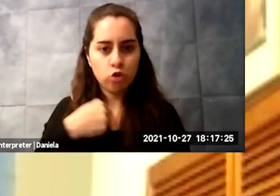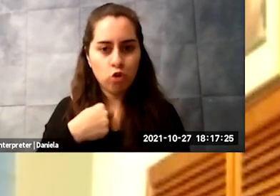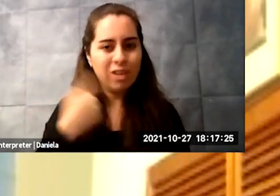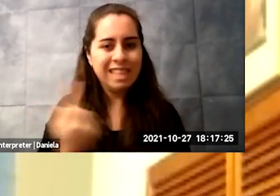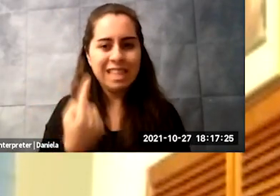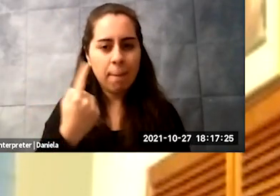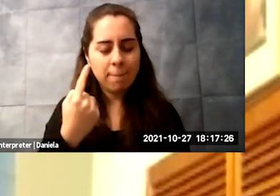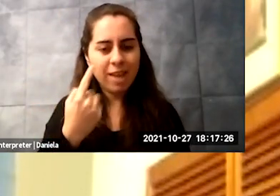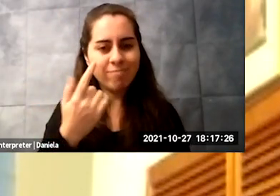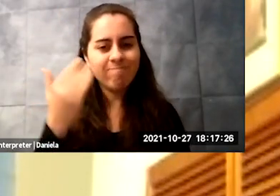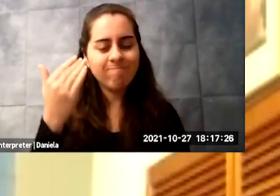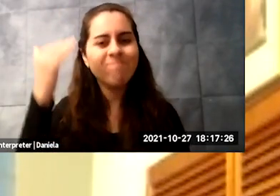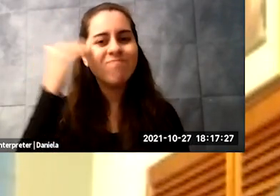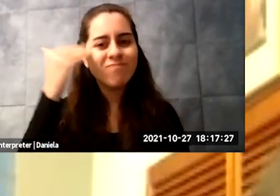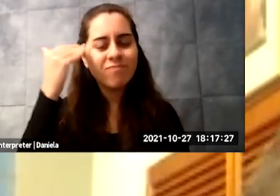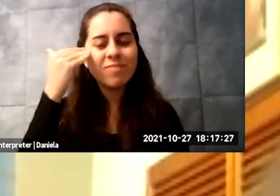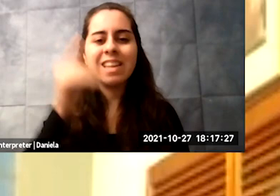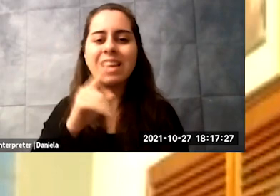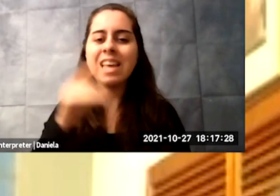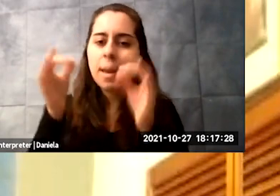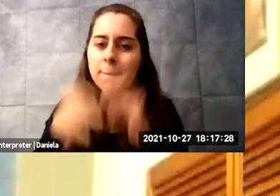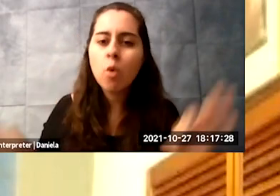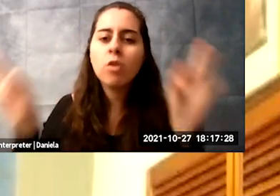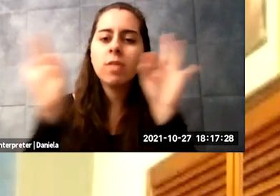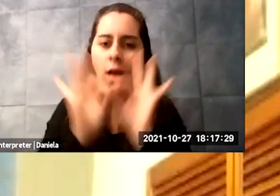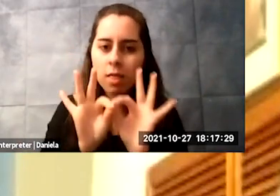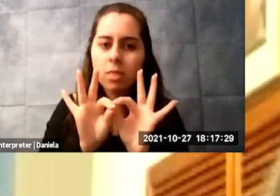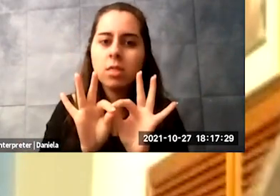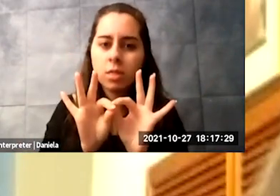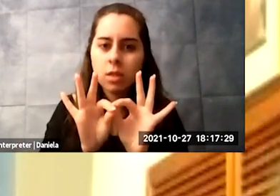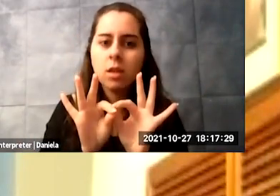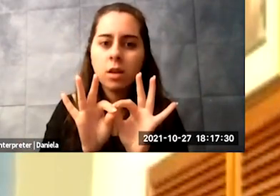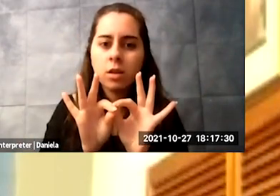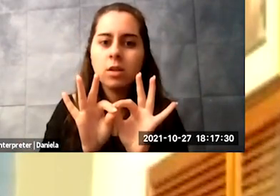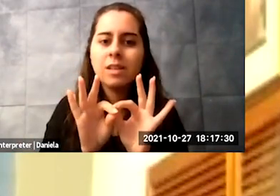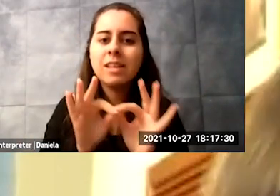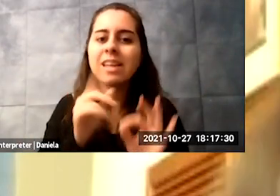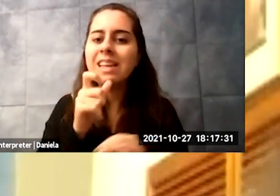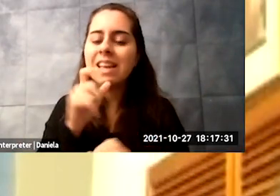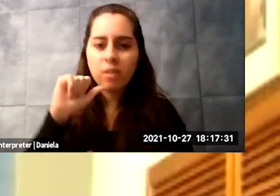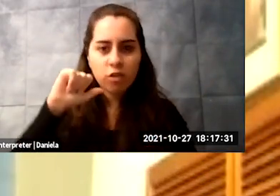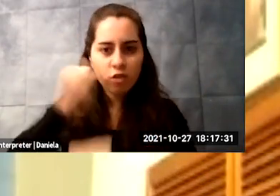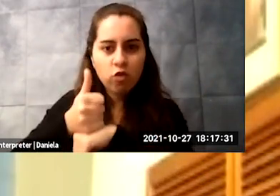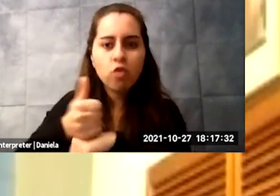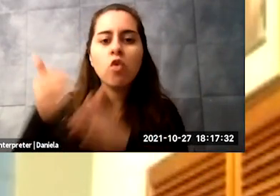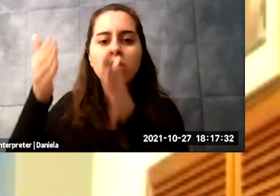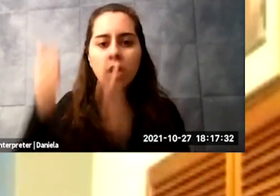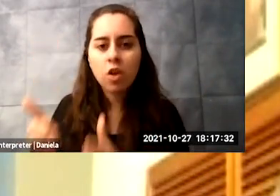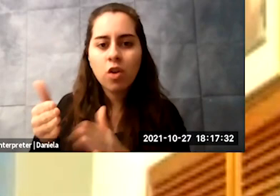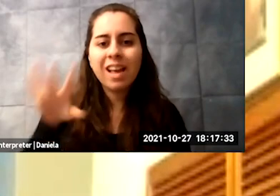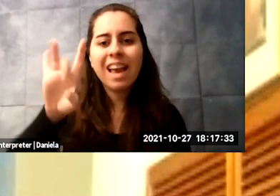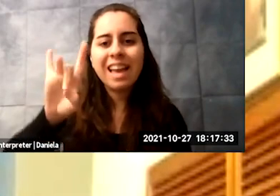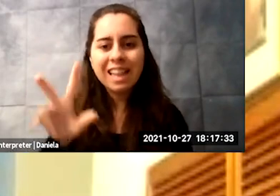important that we bring, for example, I'm one of the founders in 83 of